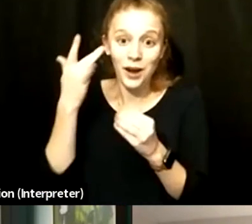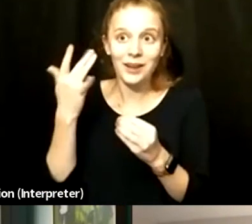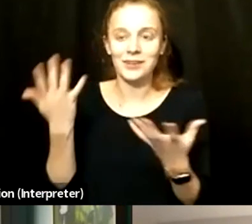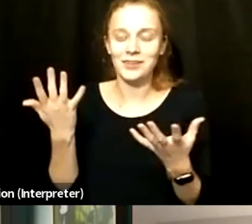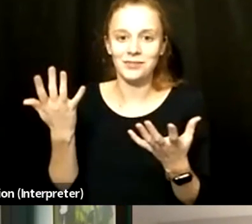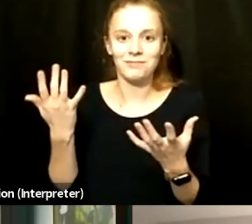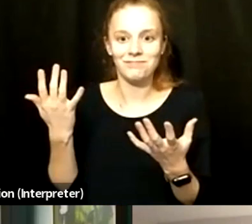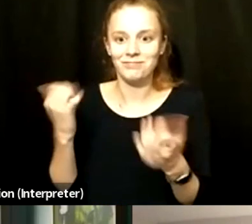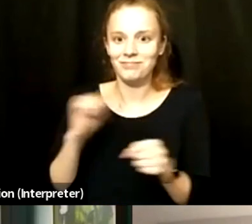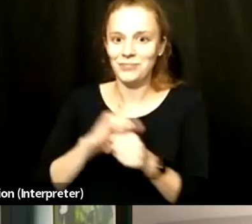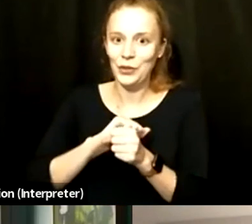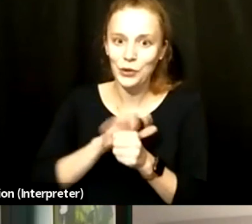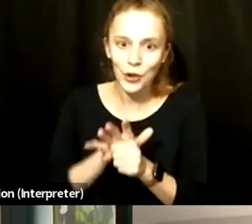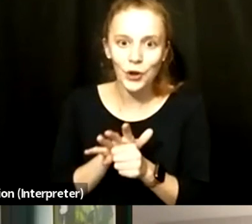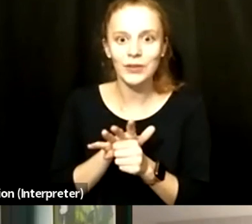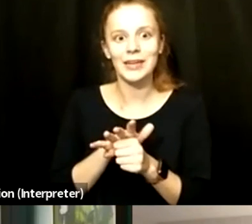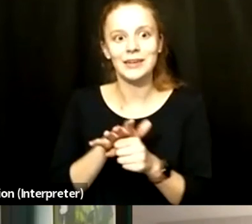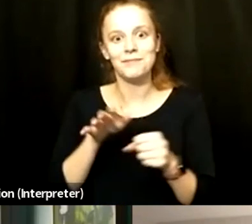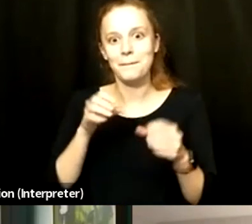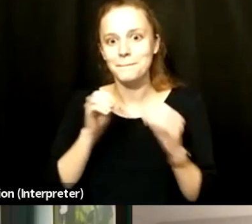its impacts on society.